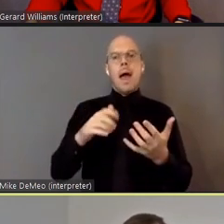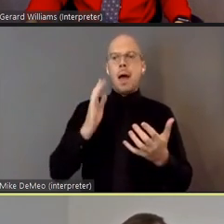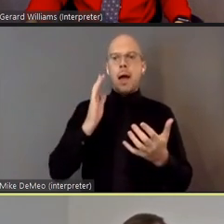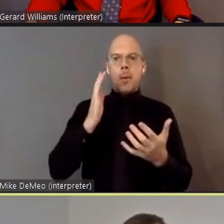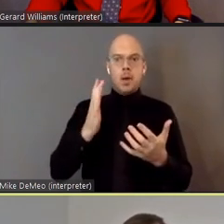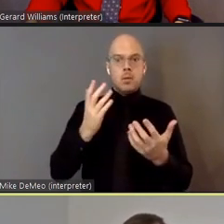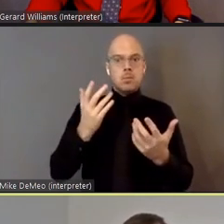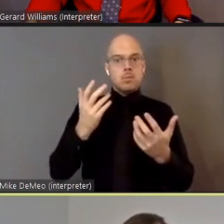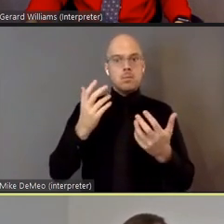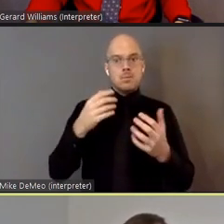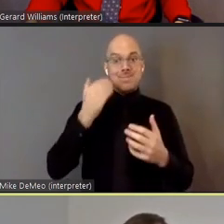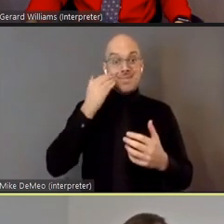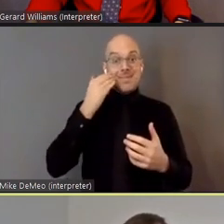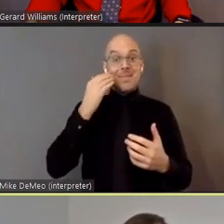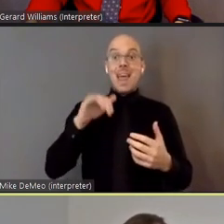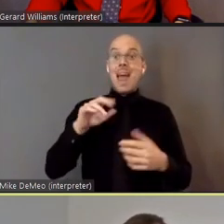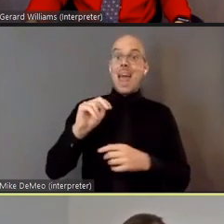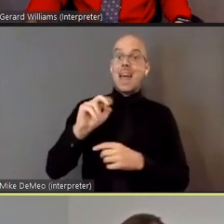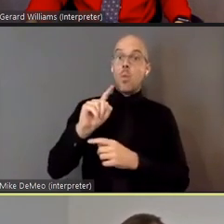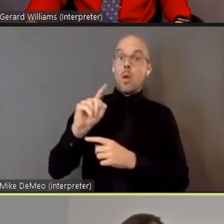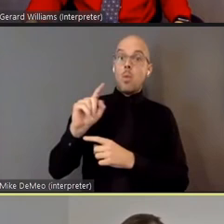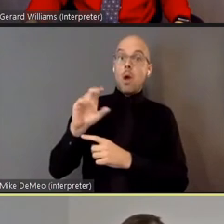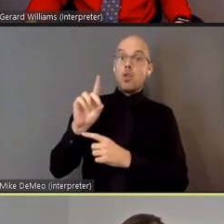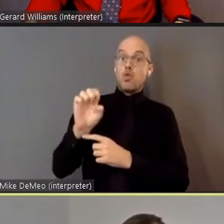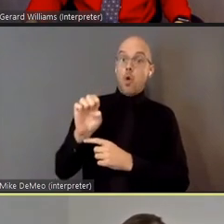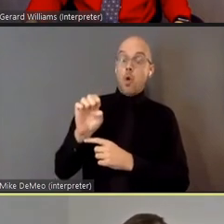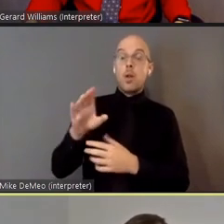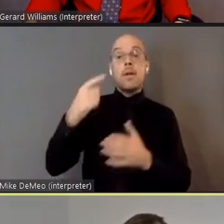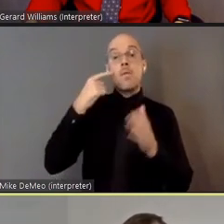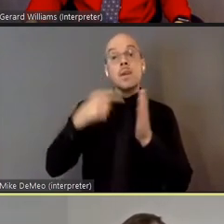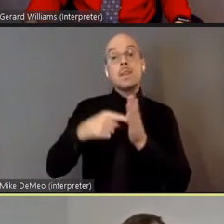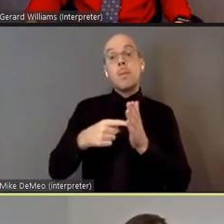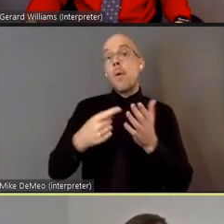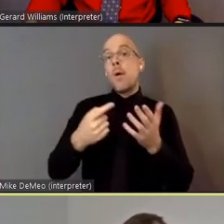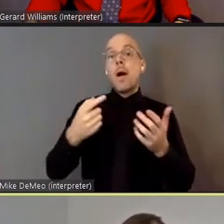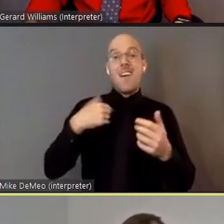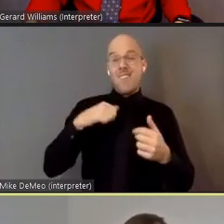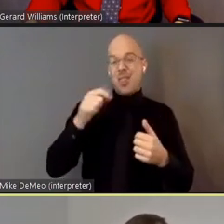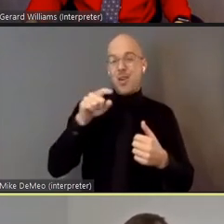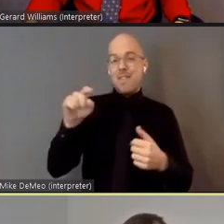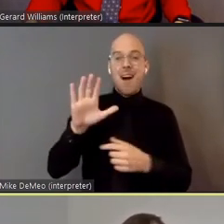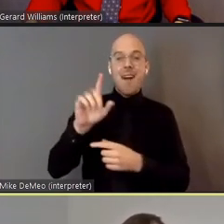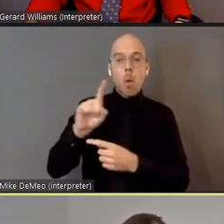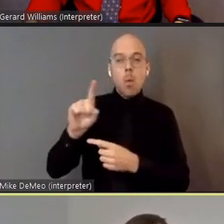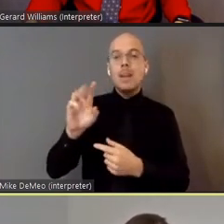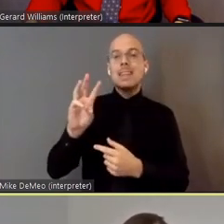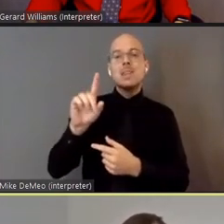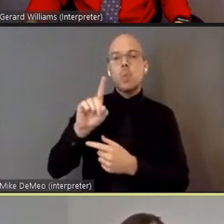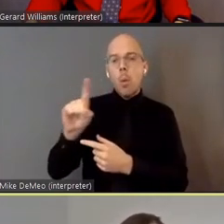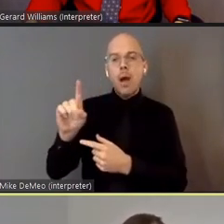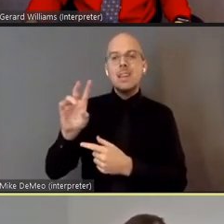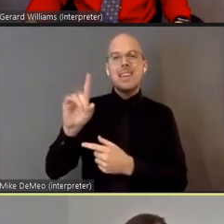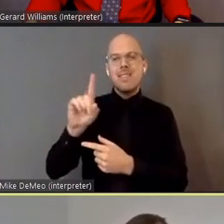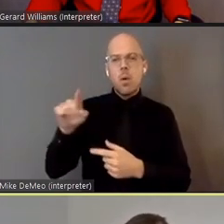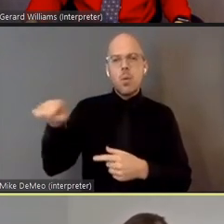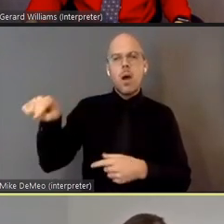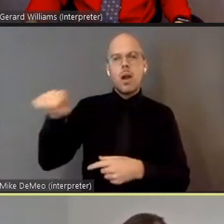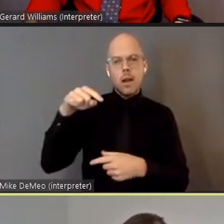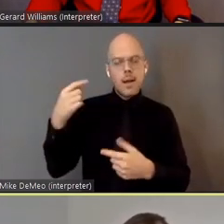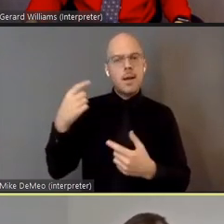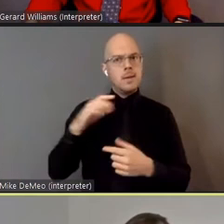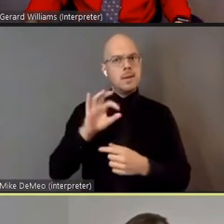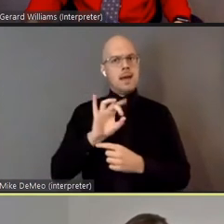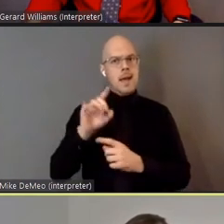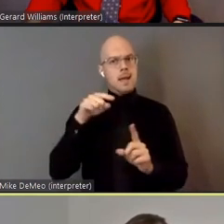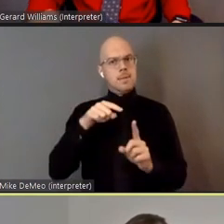an existing N11 code, for example, something like 511, 611, 711, et cetera, and should